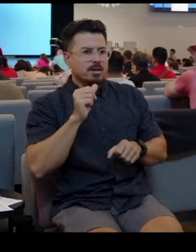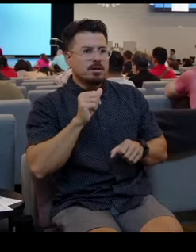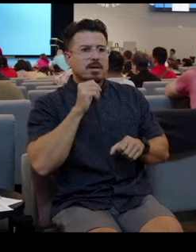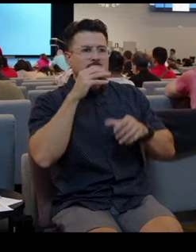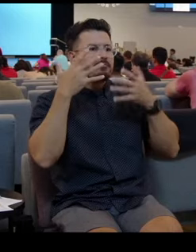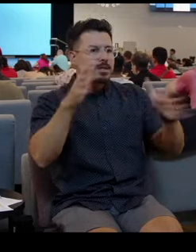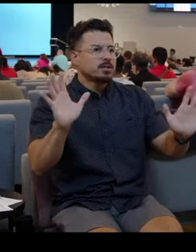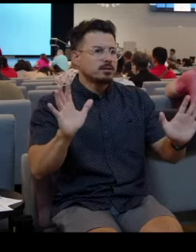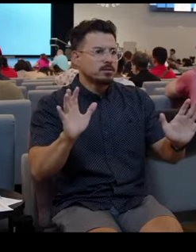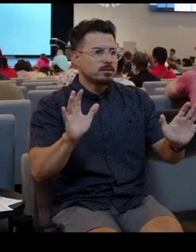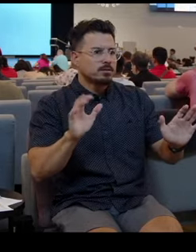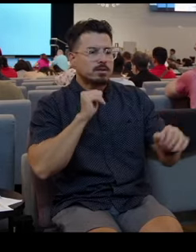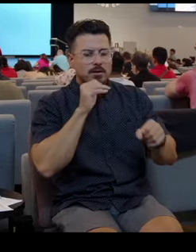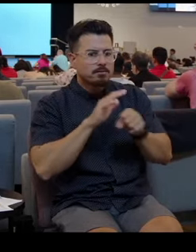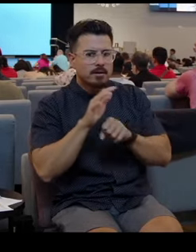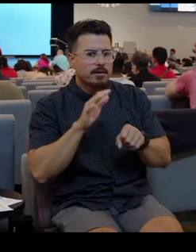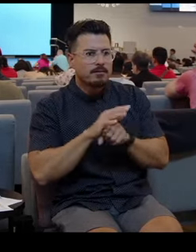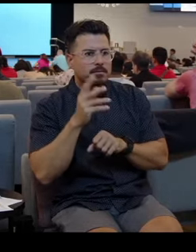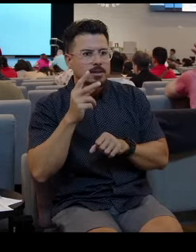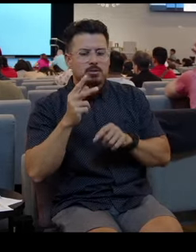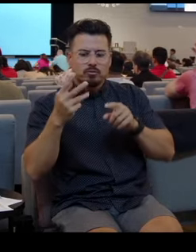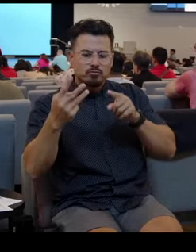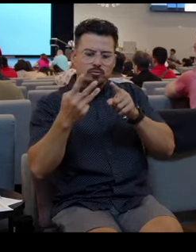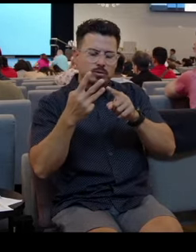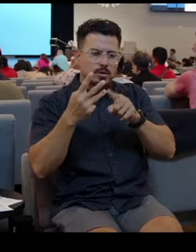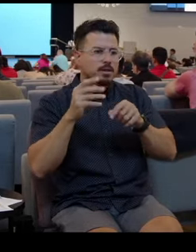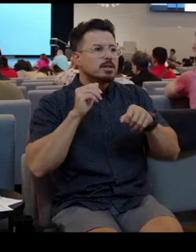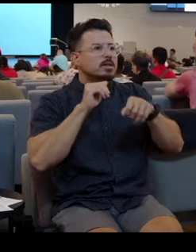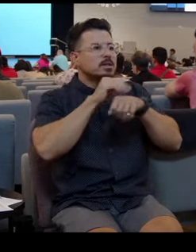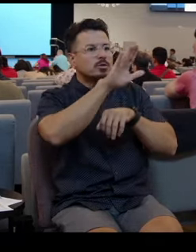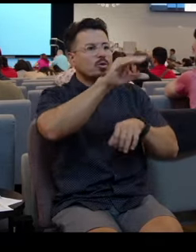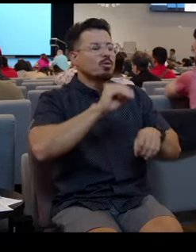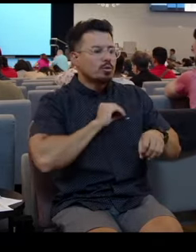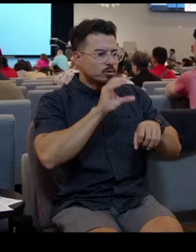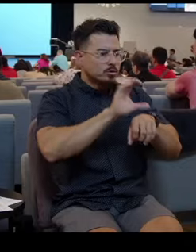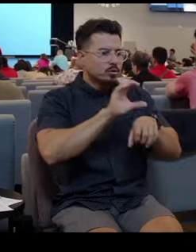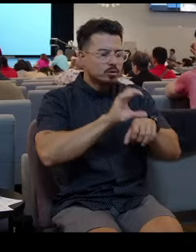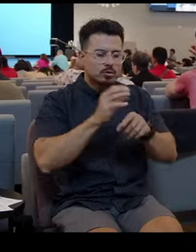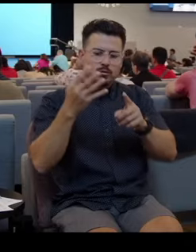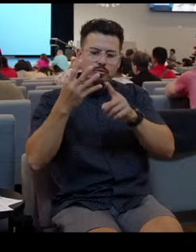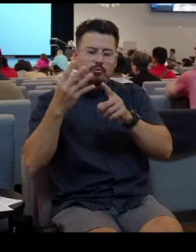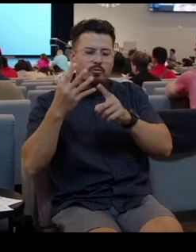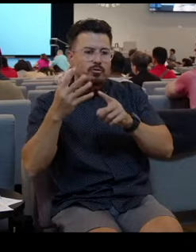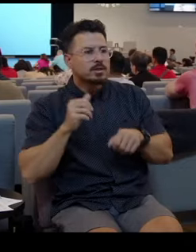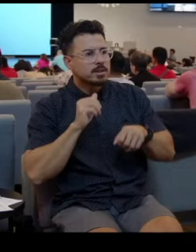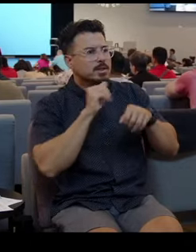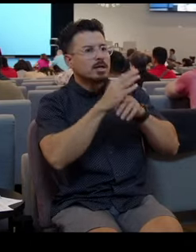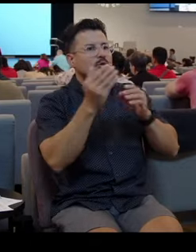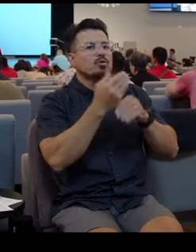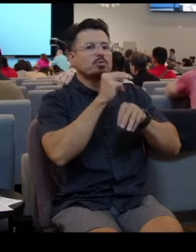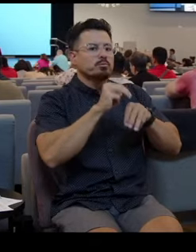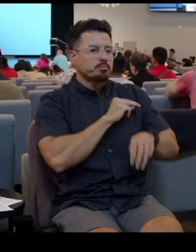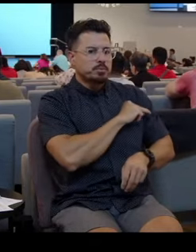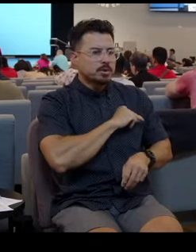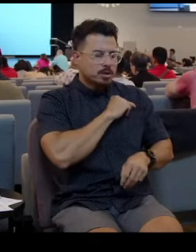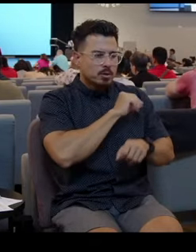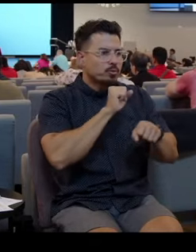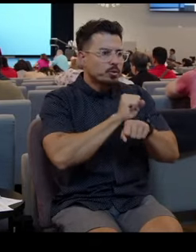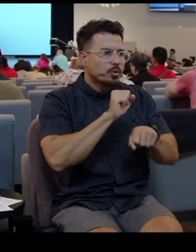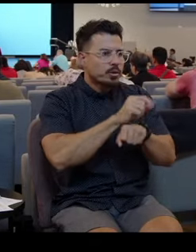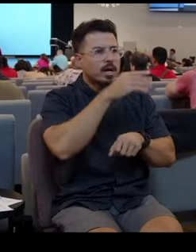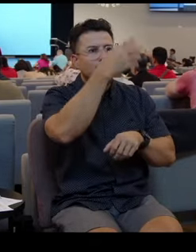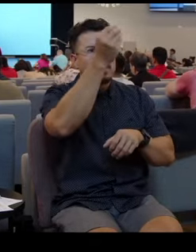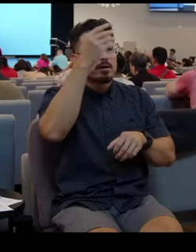workers and sending out missionaries. You know, all that conference stuff will take care of itself if you're doing that. I'm telling you.